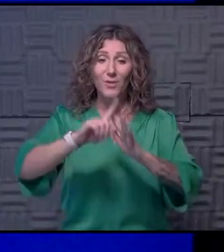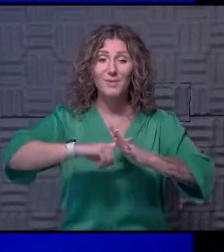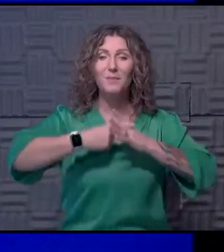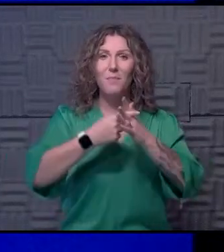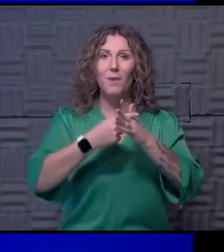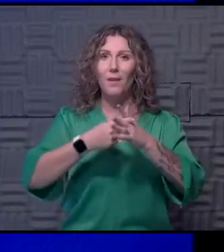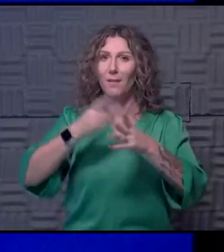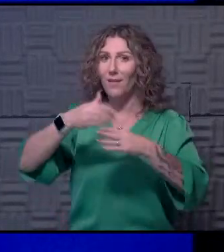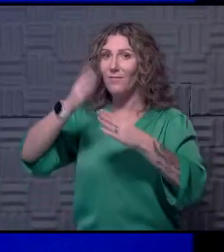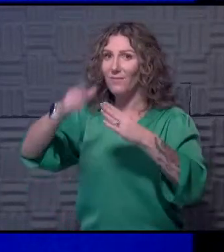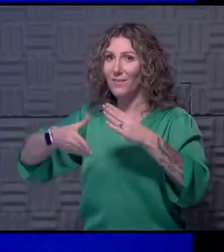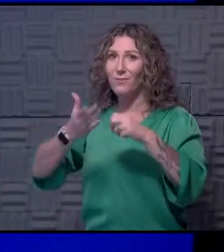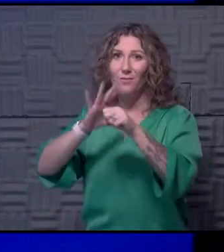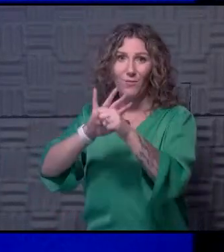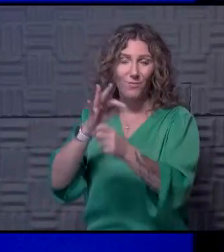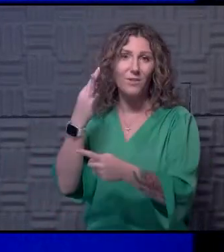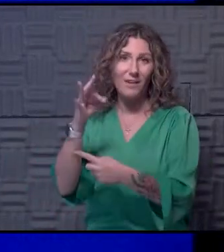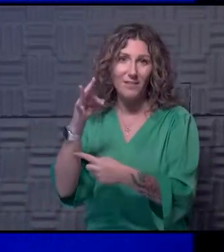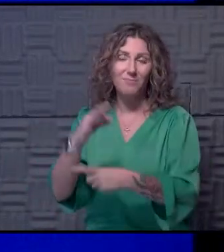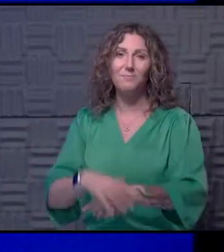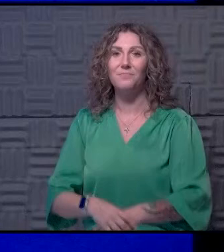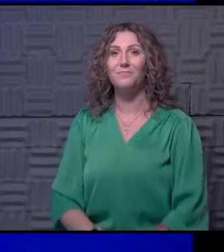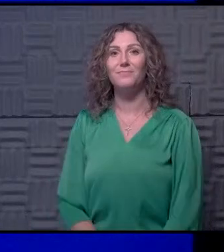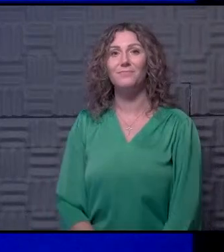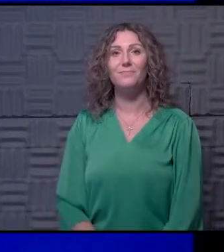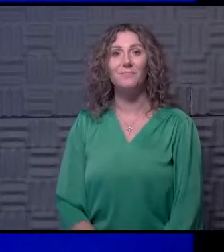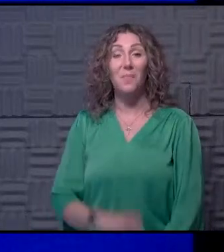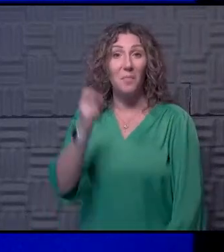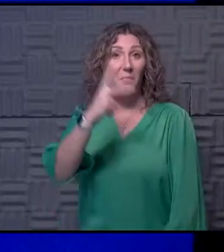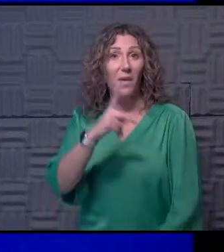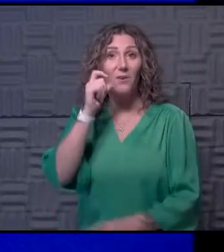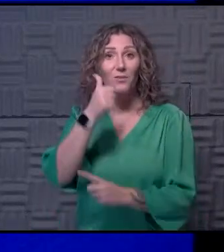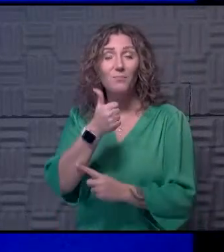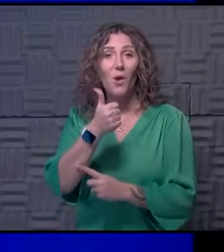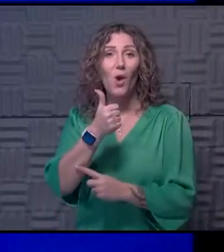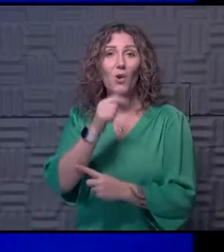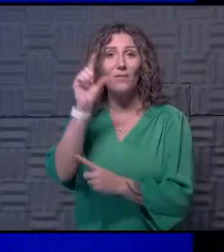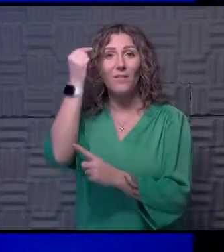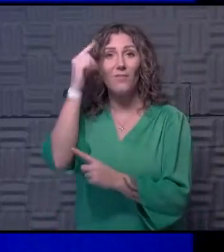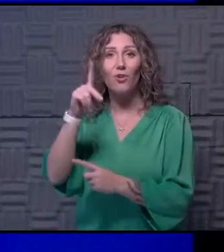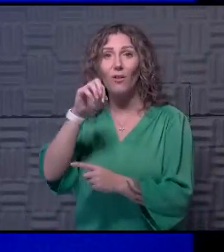of the end of COVID-19. We'll be back tomorrow with Governor